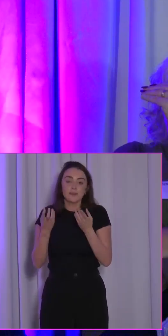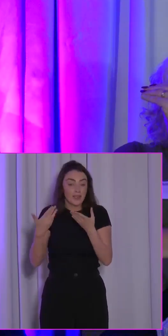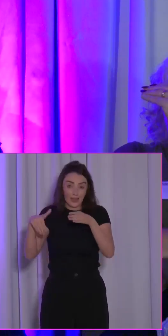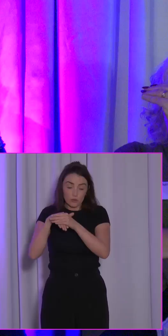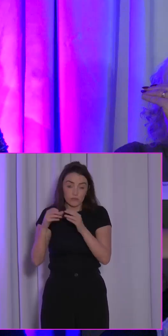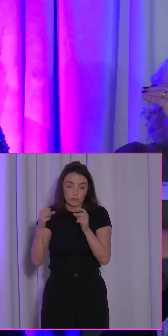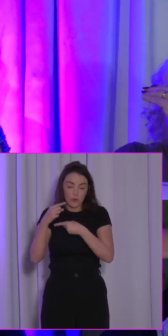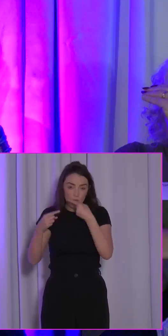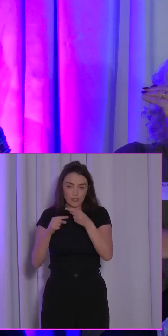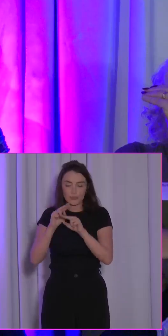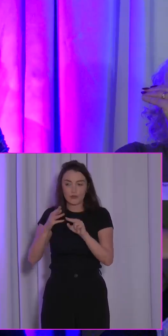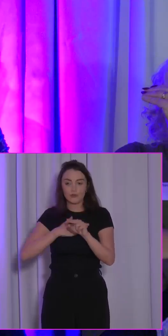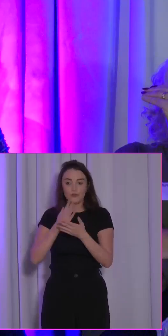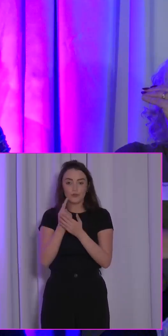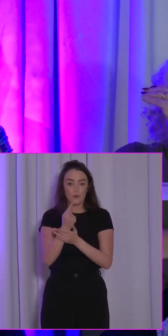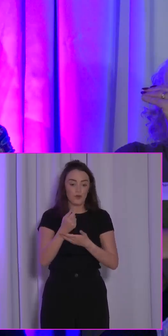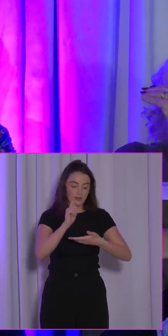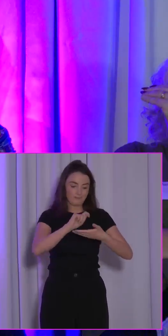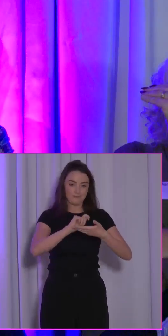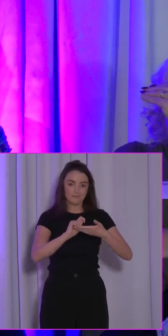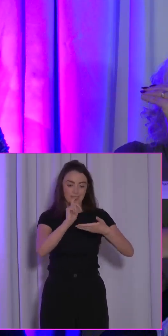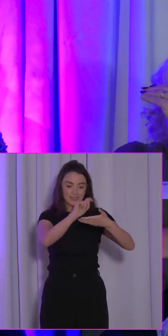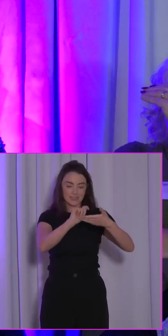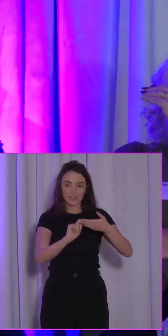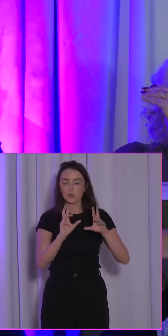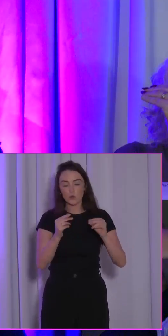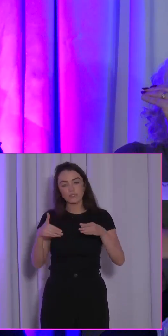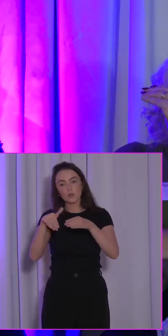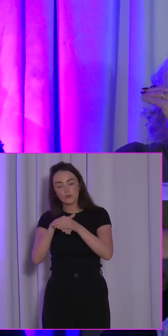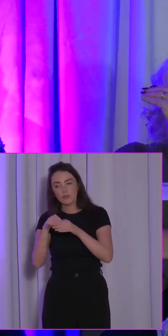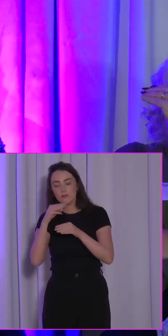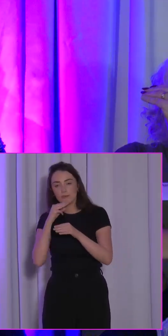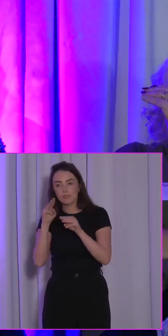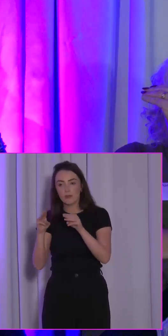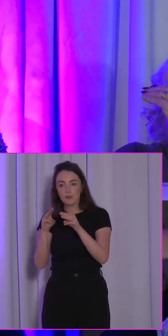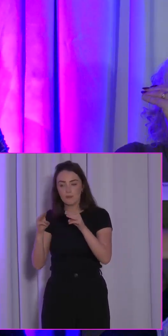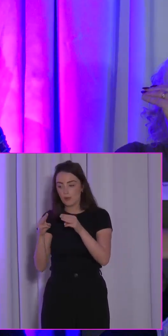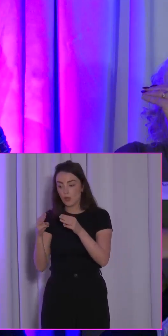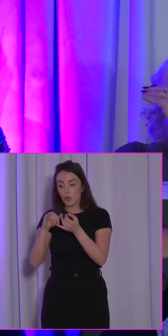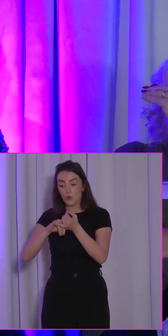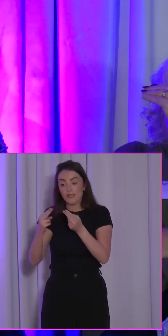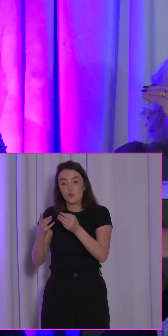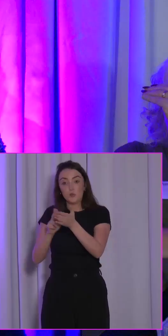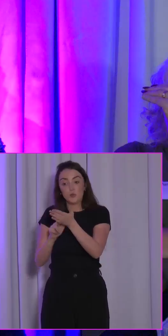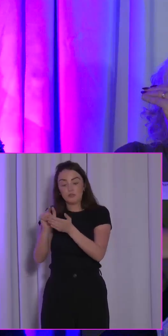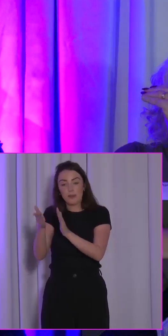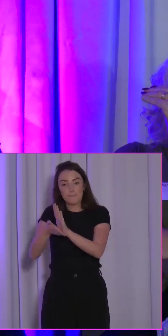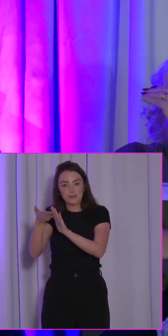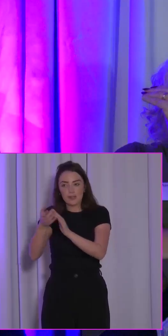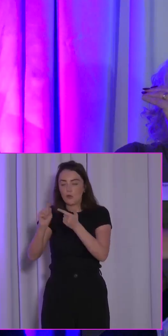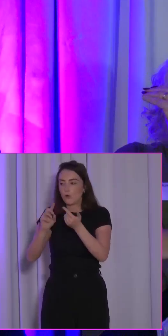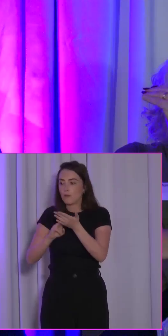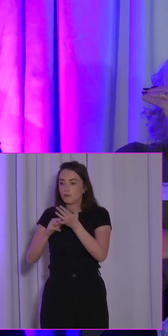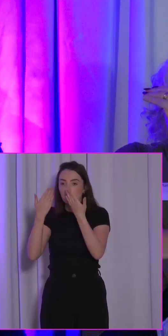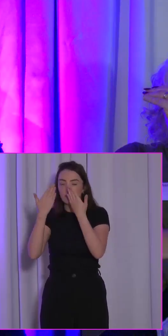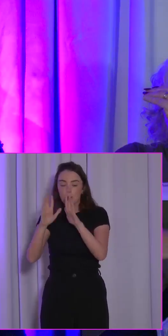inclusive way, so this is not just somebody going around with a clipboard. It's inclusive with the people, the end users of the building, members of the public, or feedback we would have